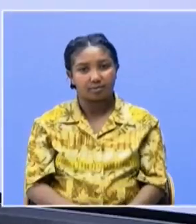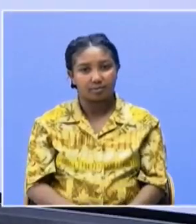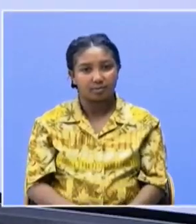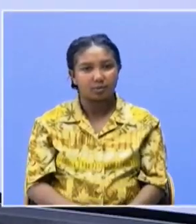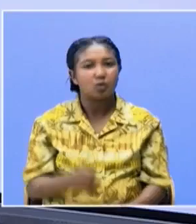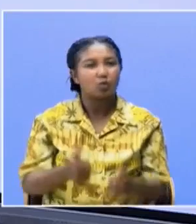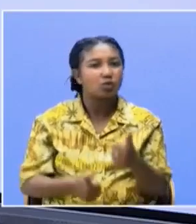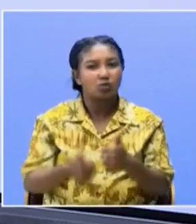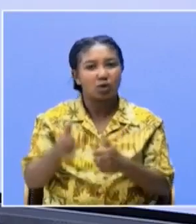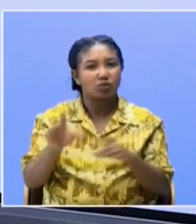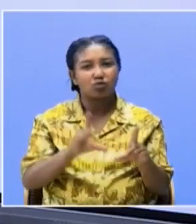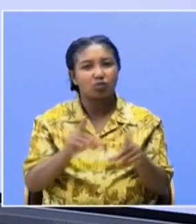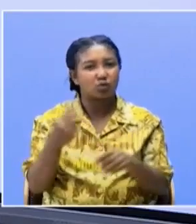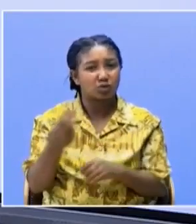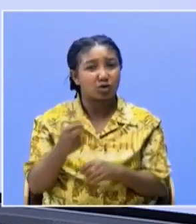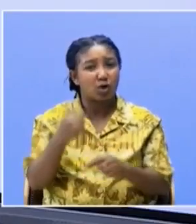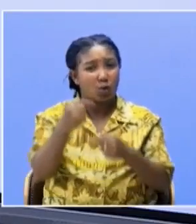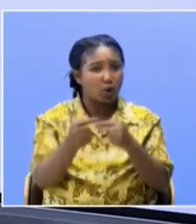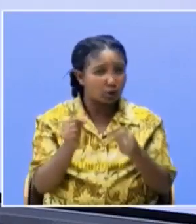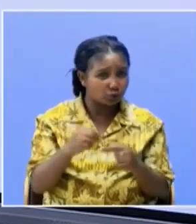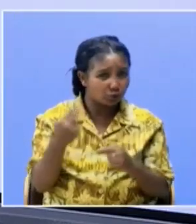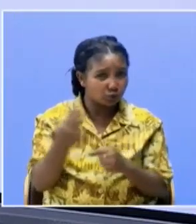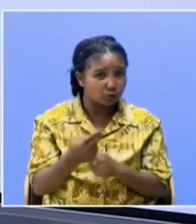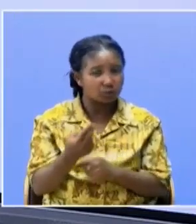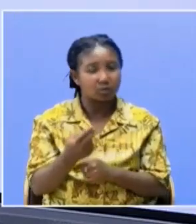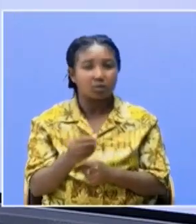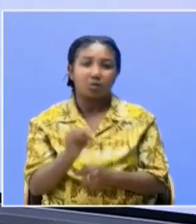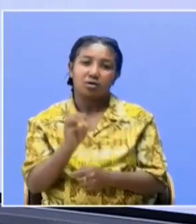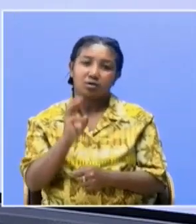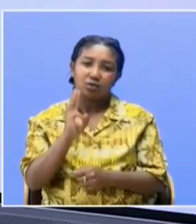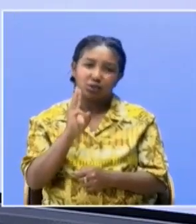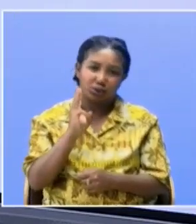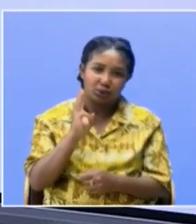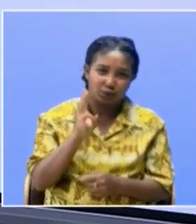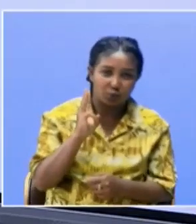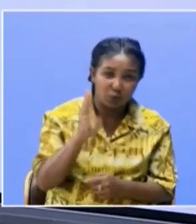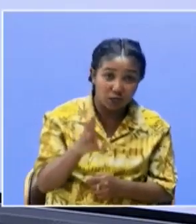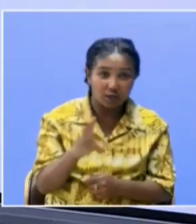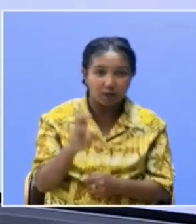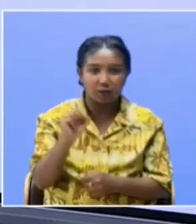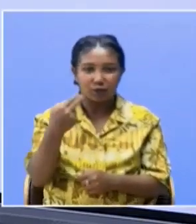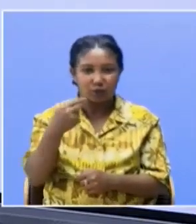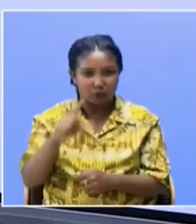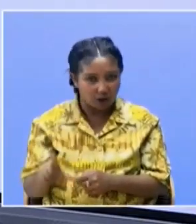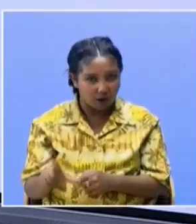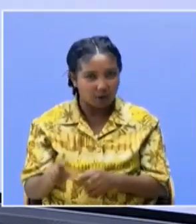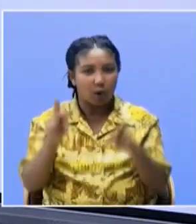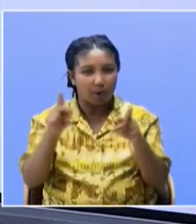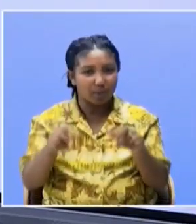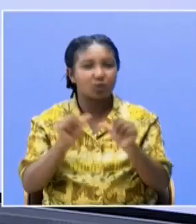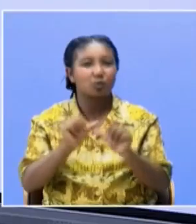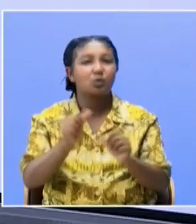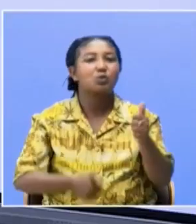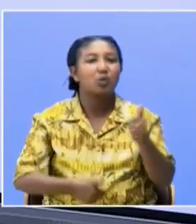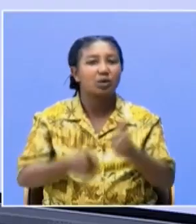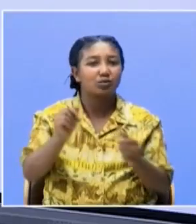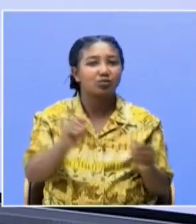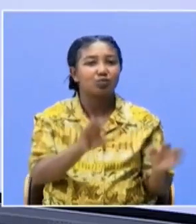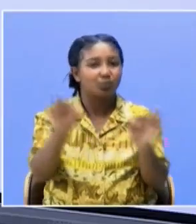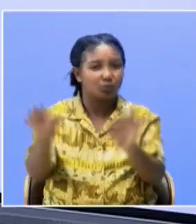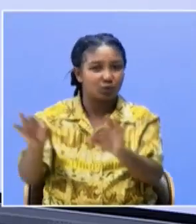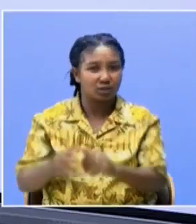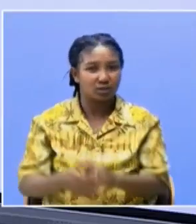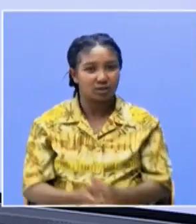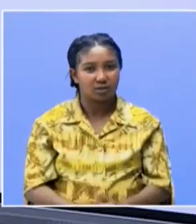Which one do you use? Are you going to use will or shall, or going to, or the present continuous?